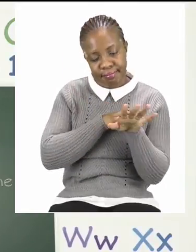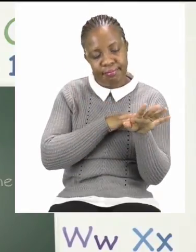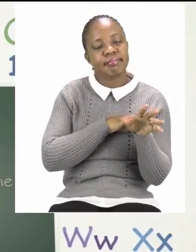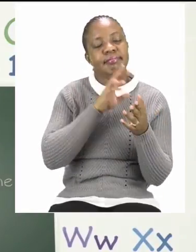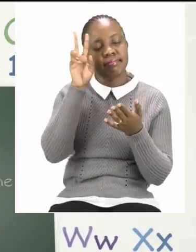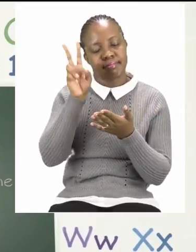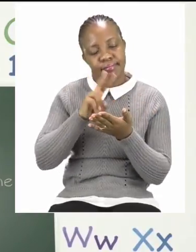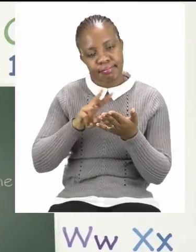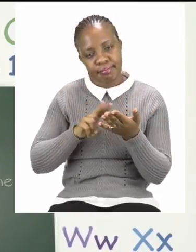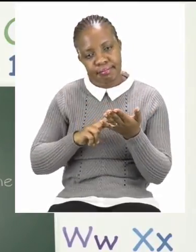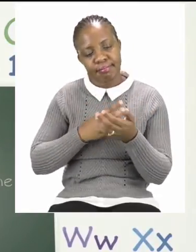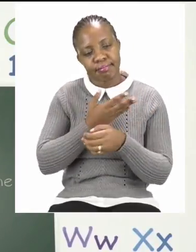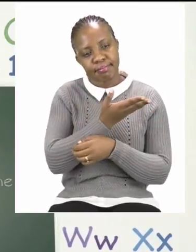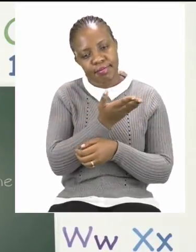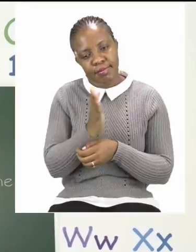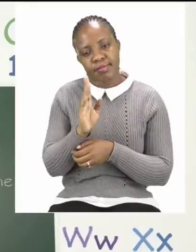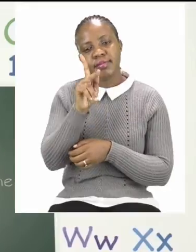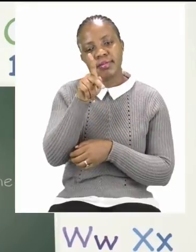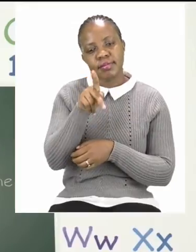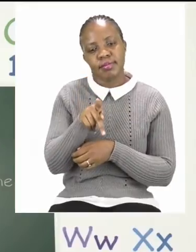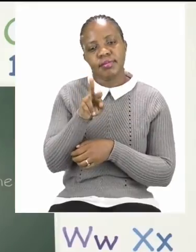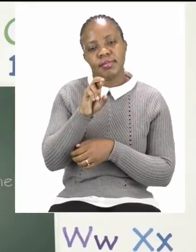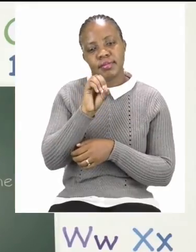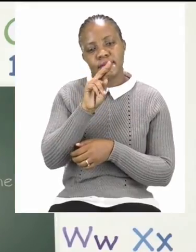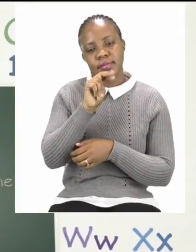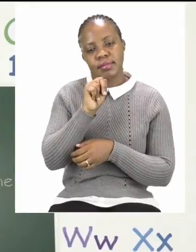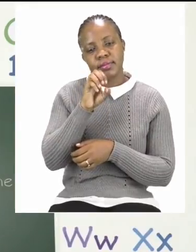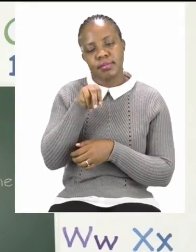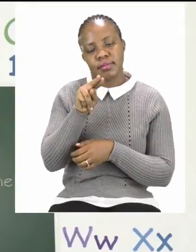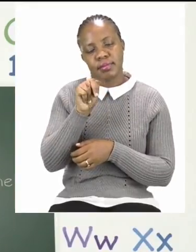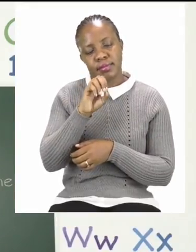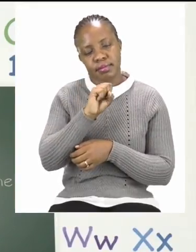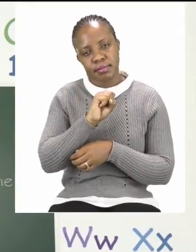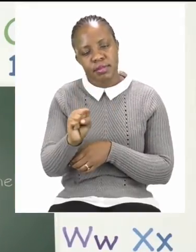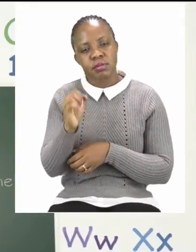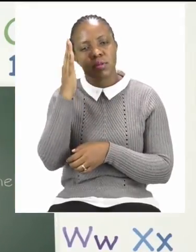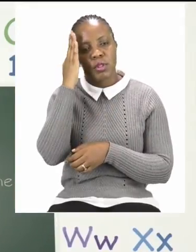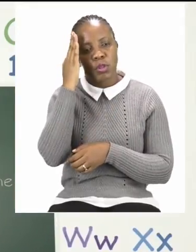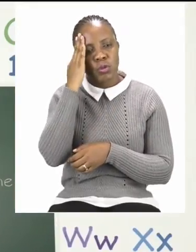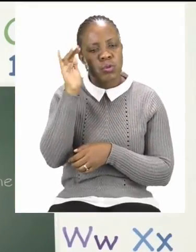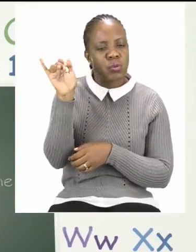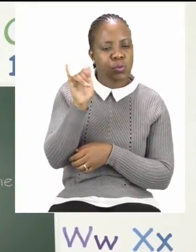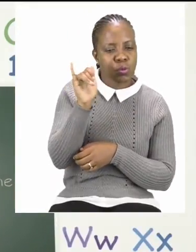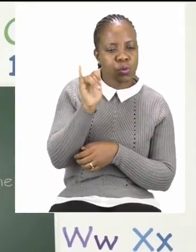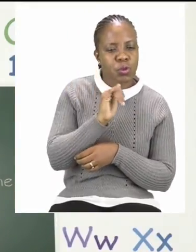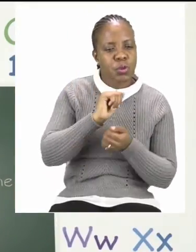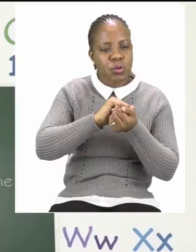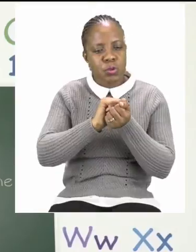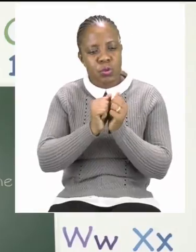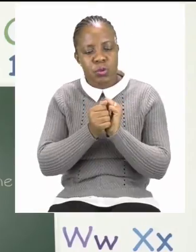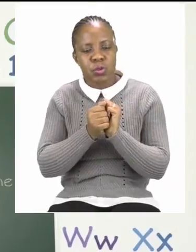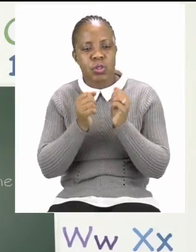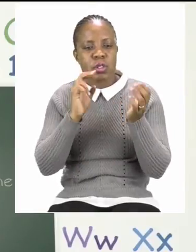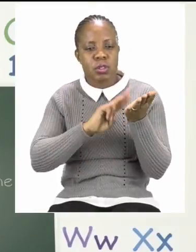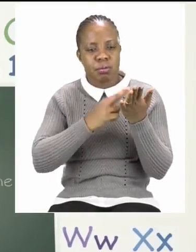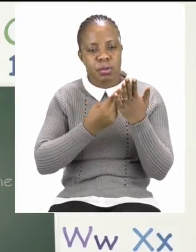try and see which one can replace the underlined words so that you can rewrite it